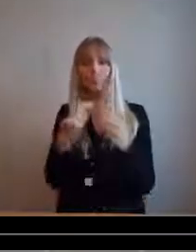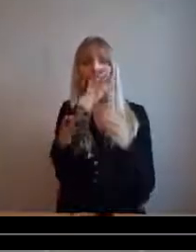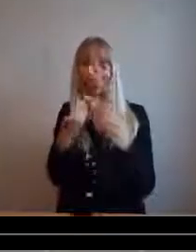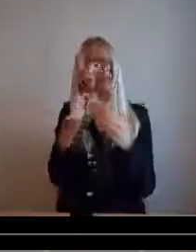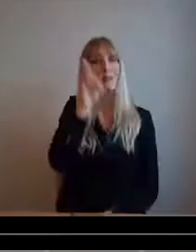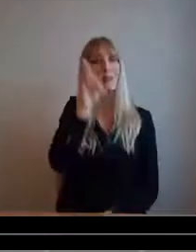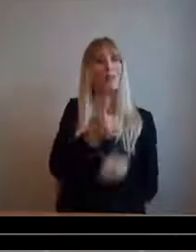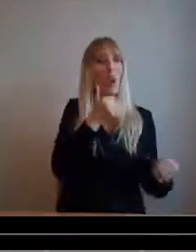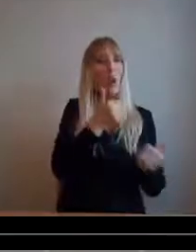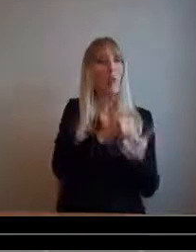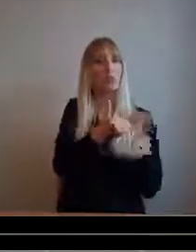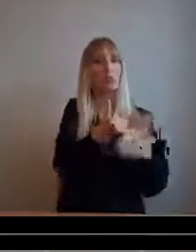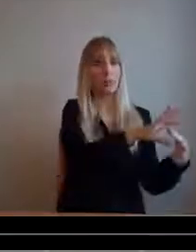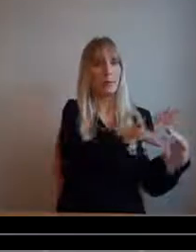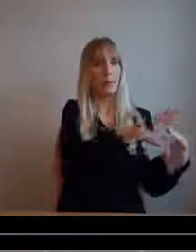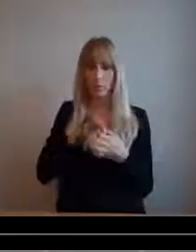of